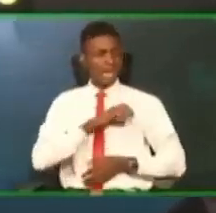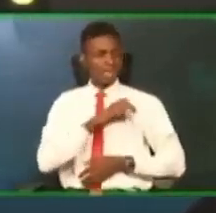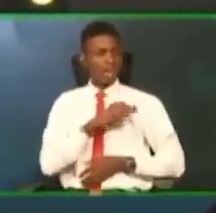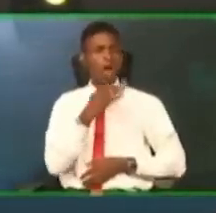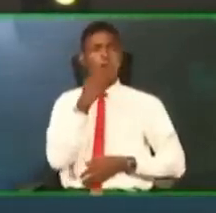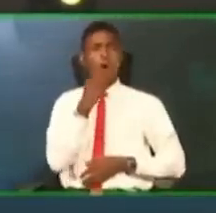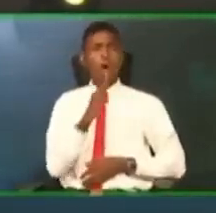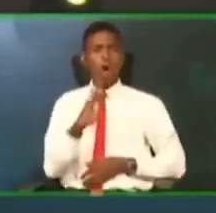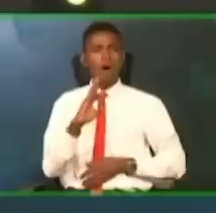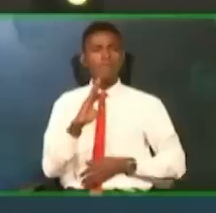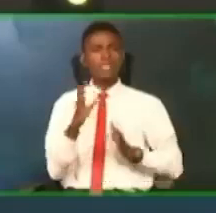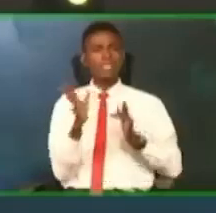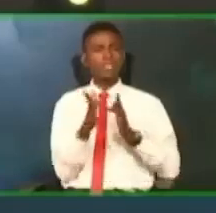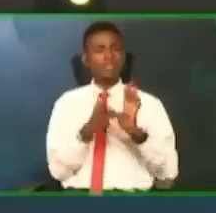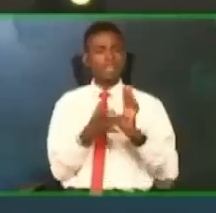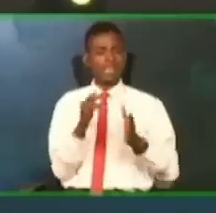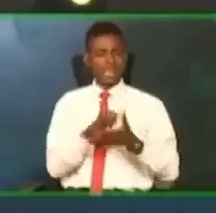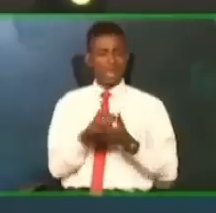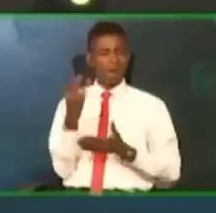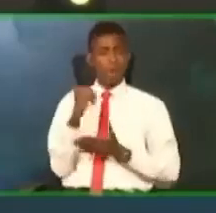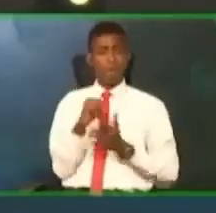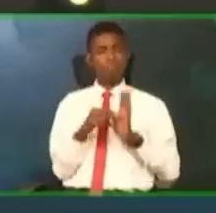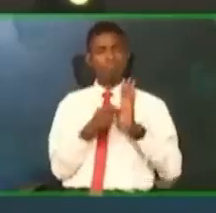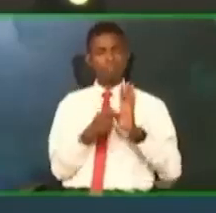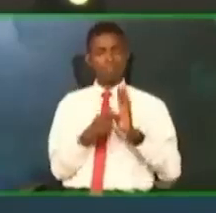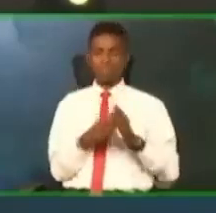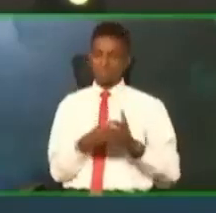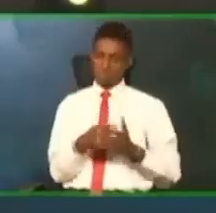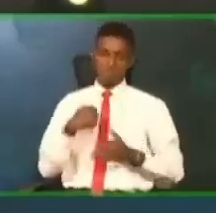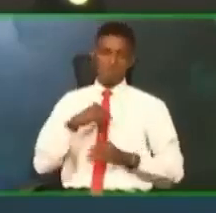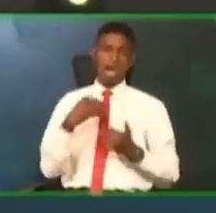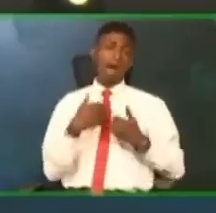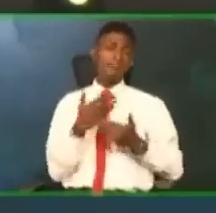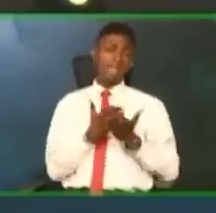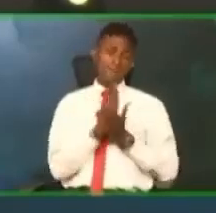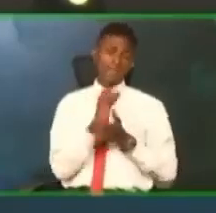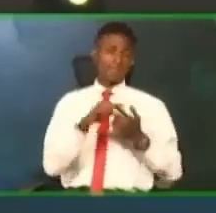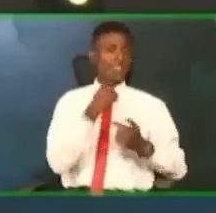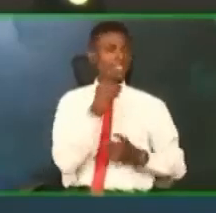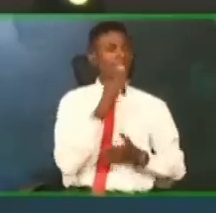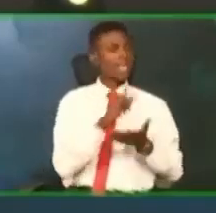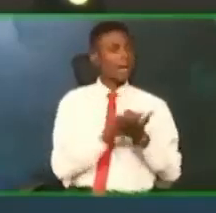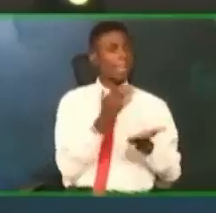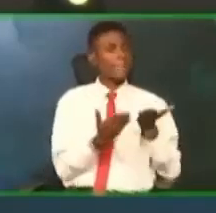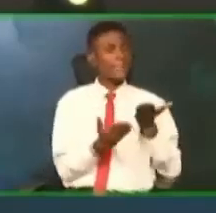have a right to say either the interpreters were wrong, or the prophet who received that word was